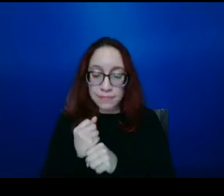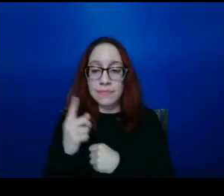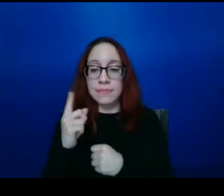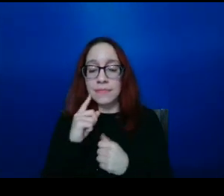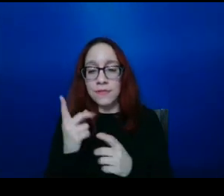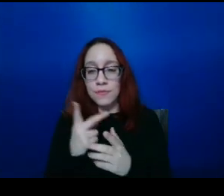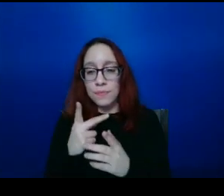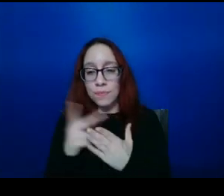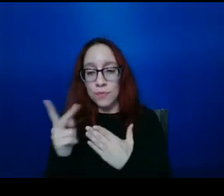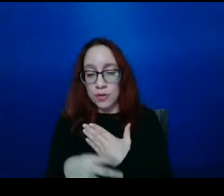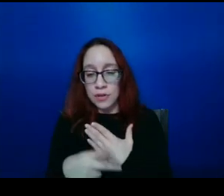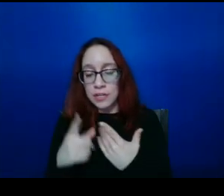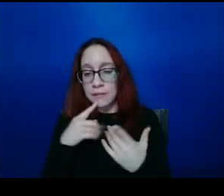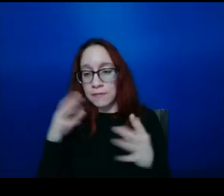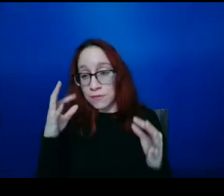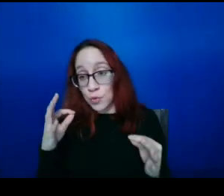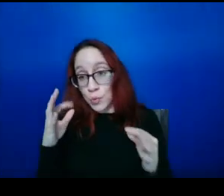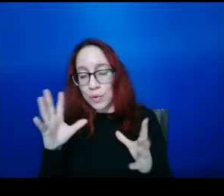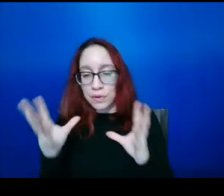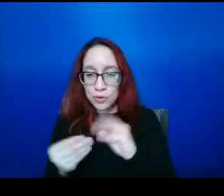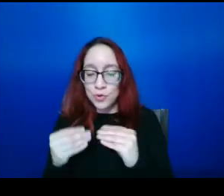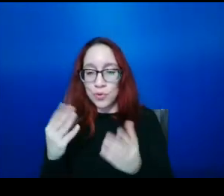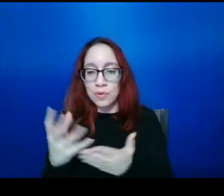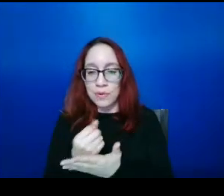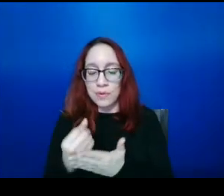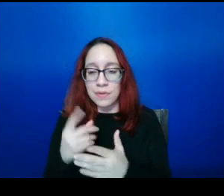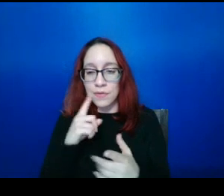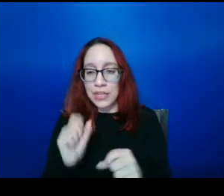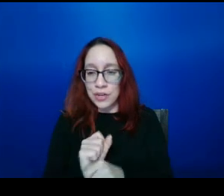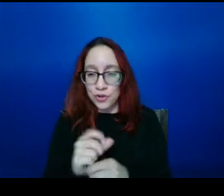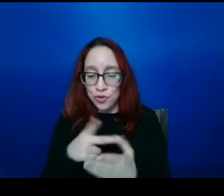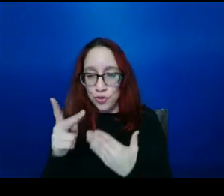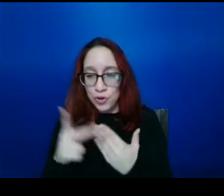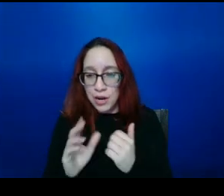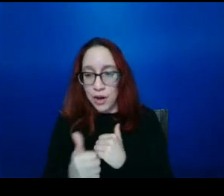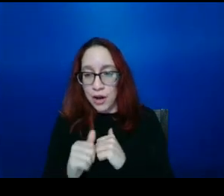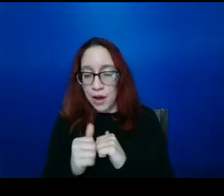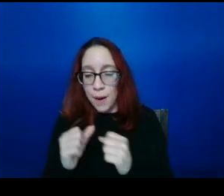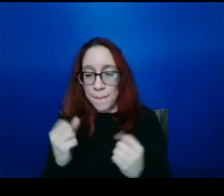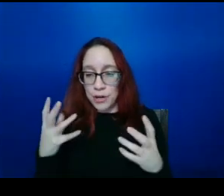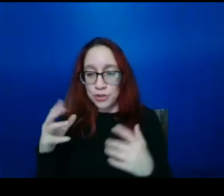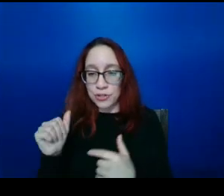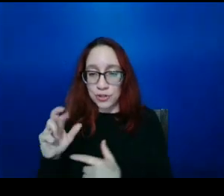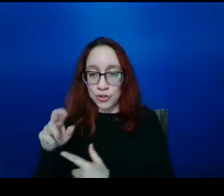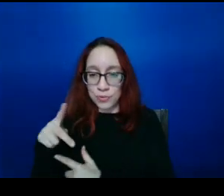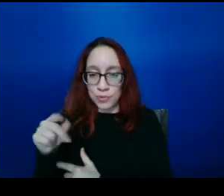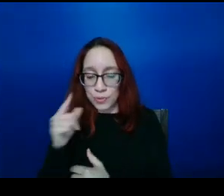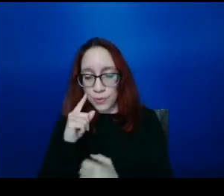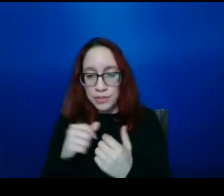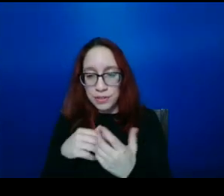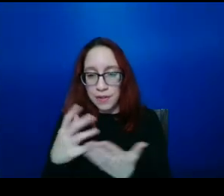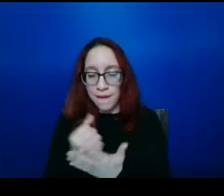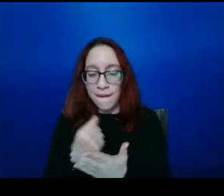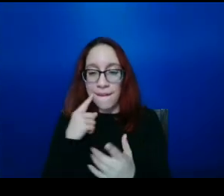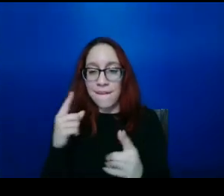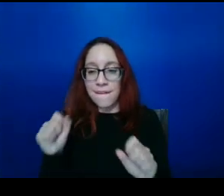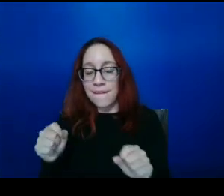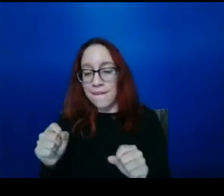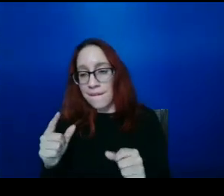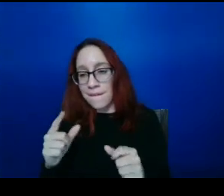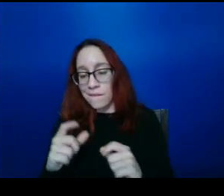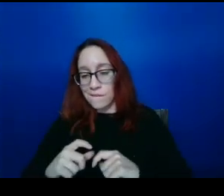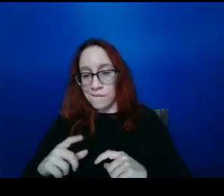grant program, determining a total funding amount for the actual program, how much of our ARPA funds will be allocated to this program, and then potentially capping